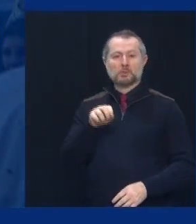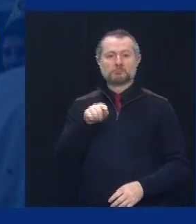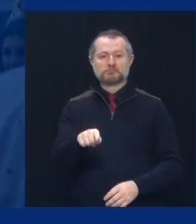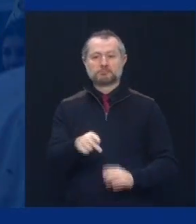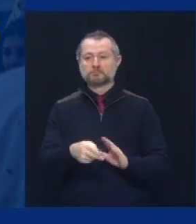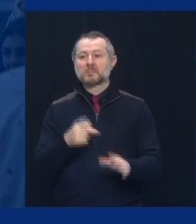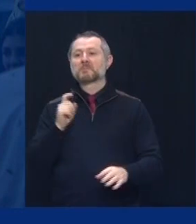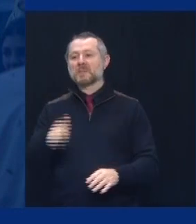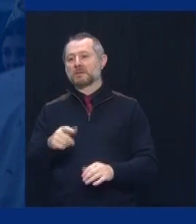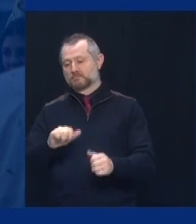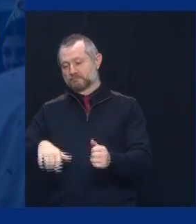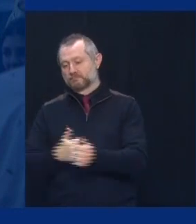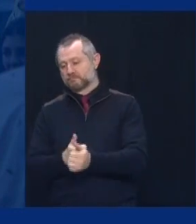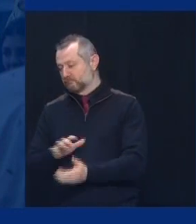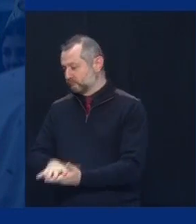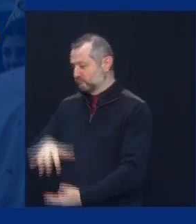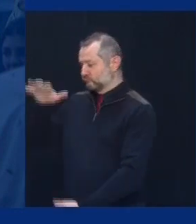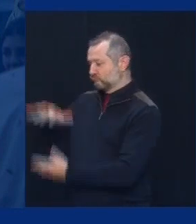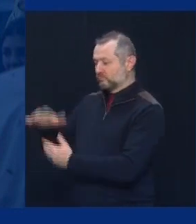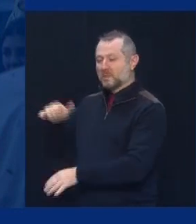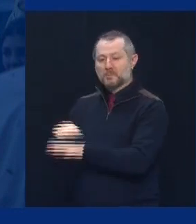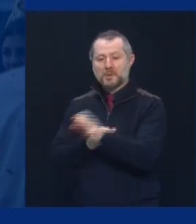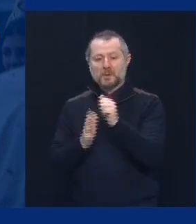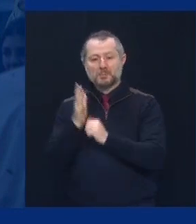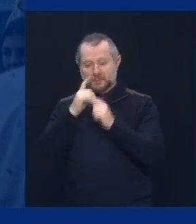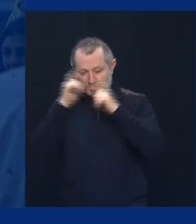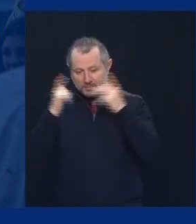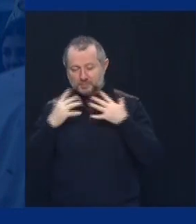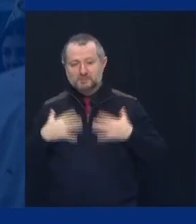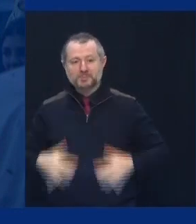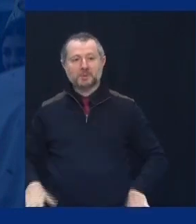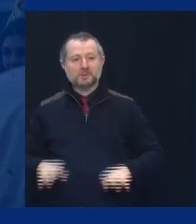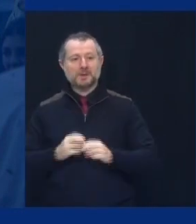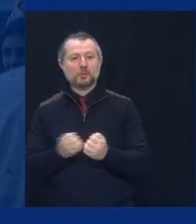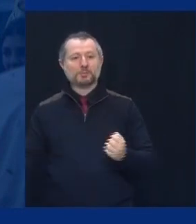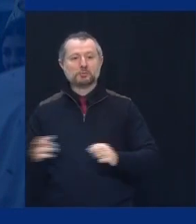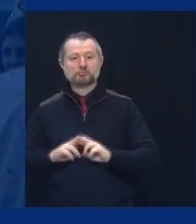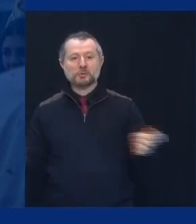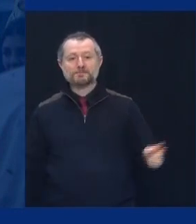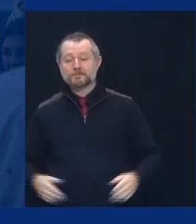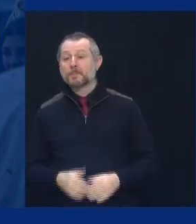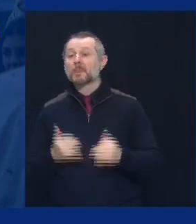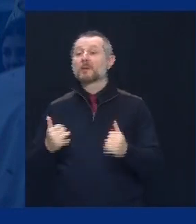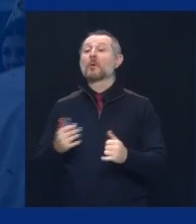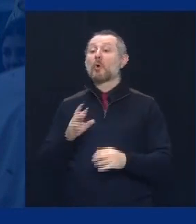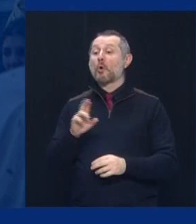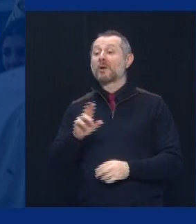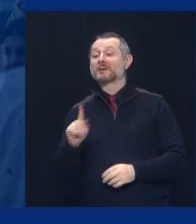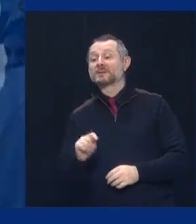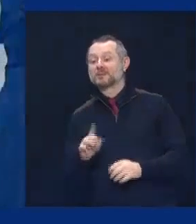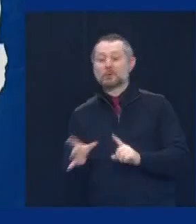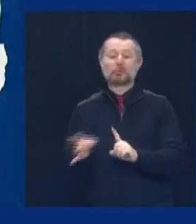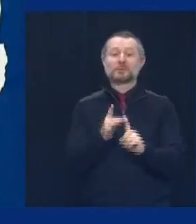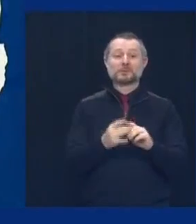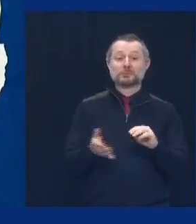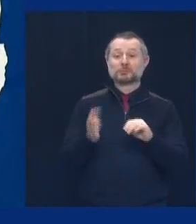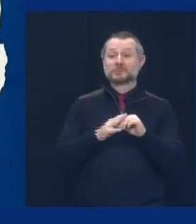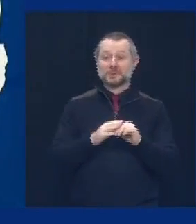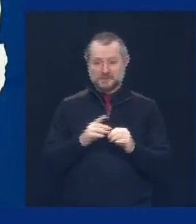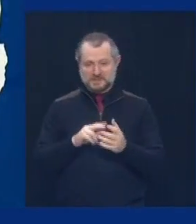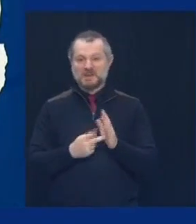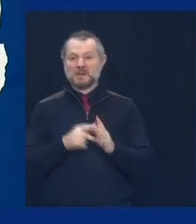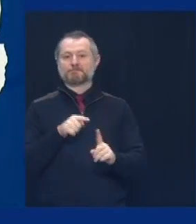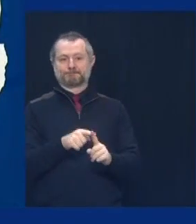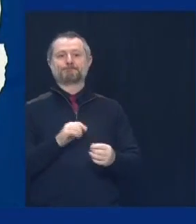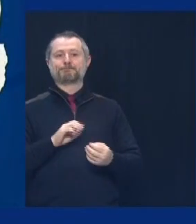supply. The increasing RT is a problem, rate of transmission. It's more of a problem in the